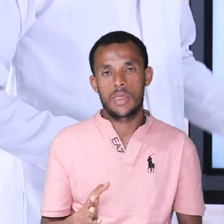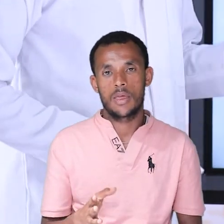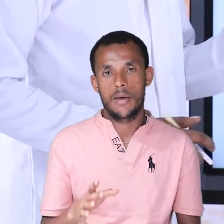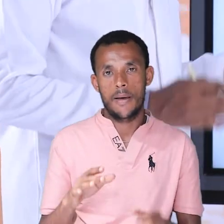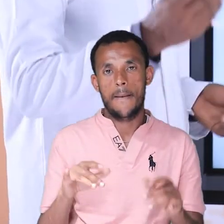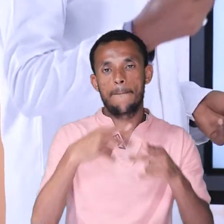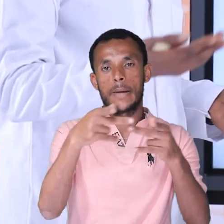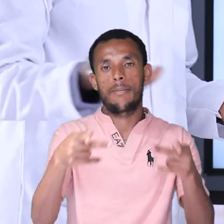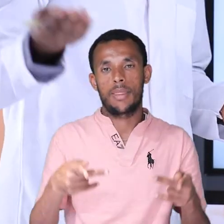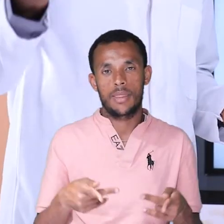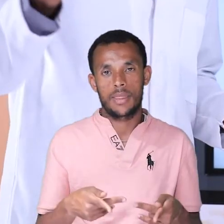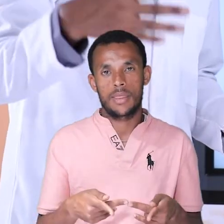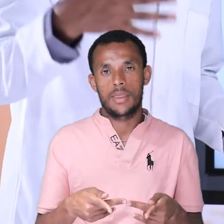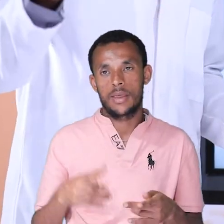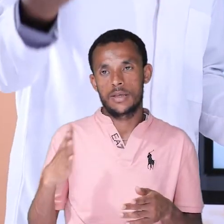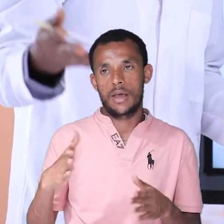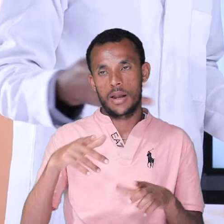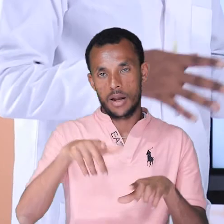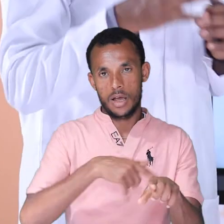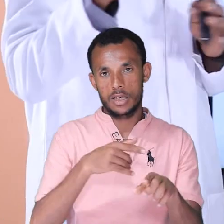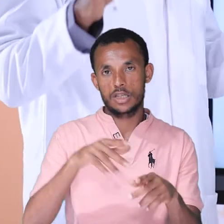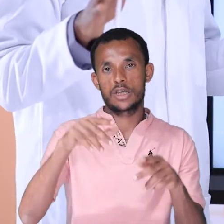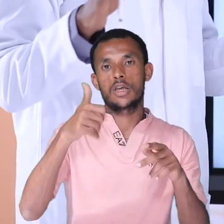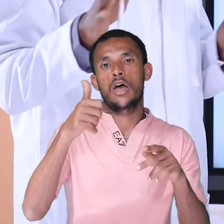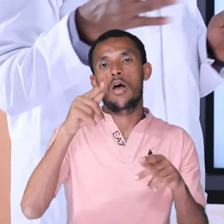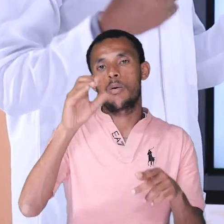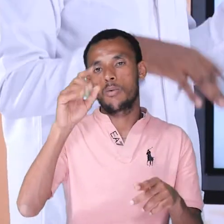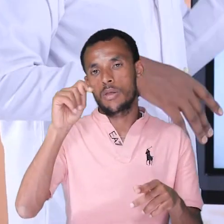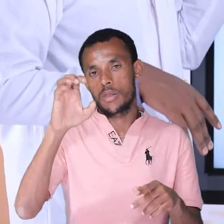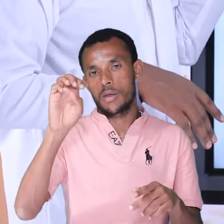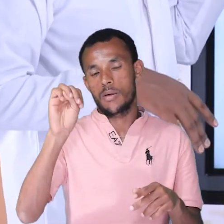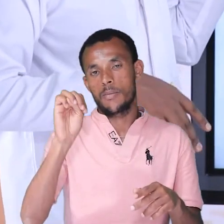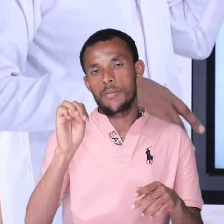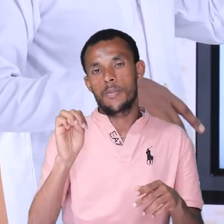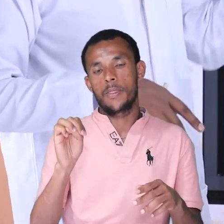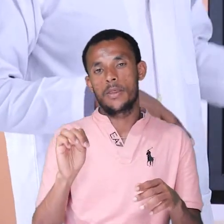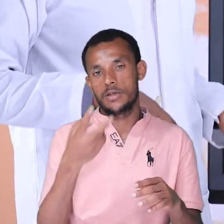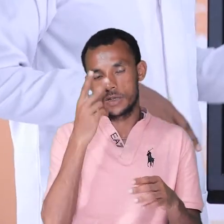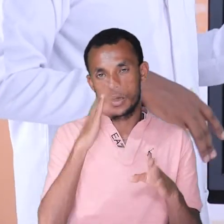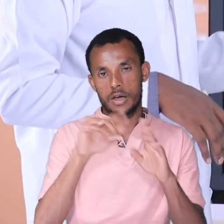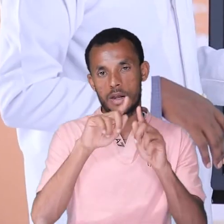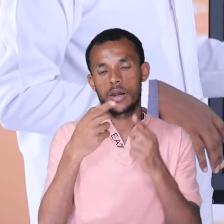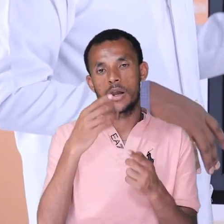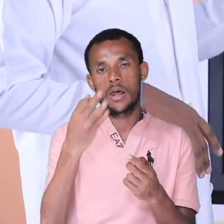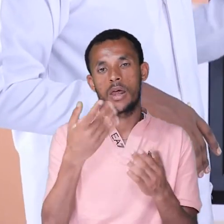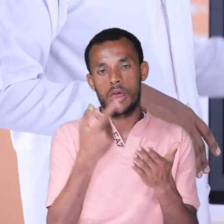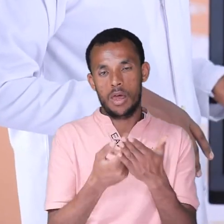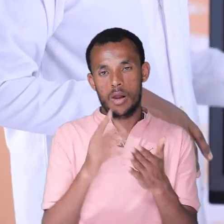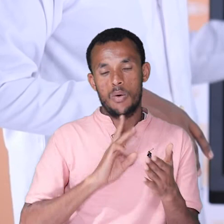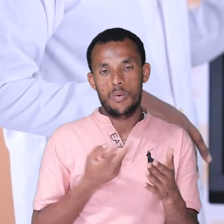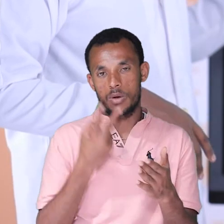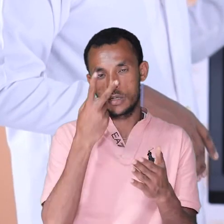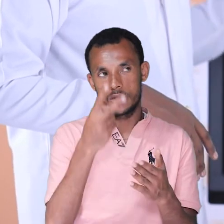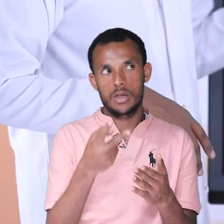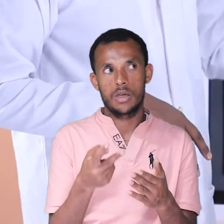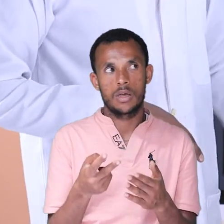Perimeter and perimeter, side lengths, apothem, and regular polygon are seen in grade 9. Here are